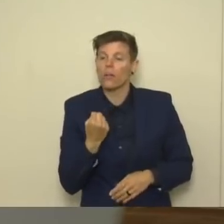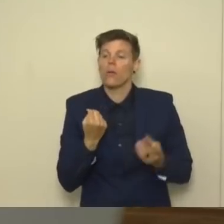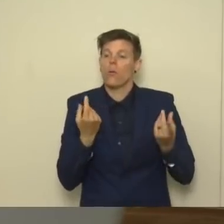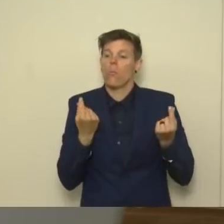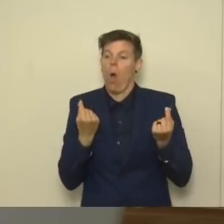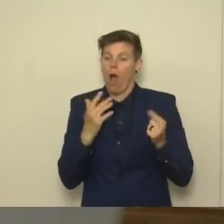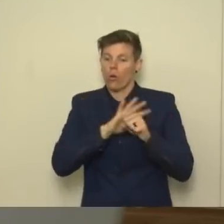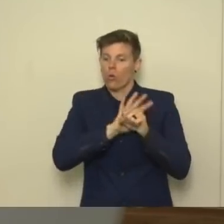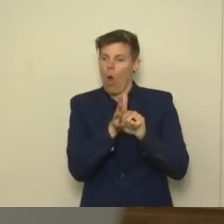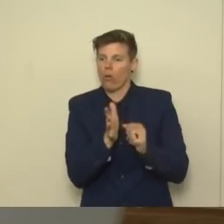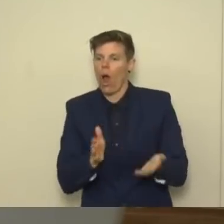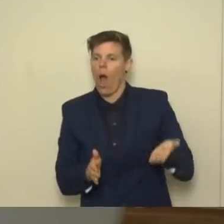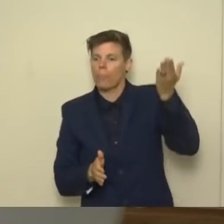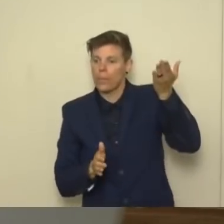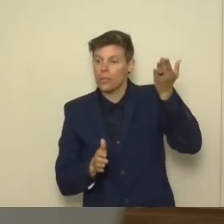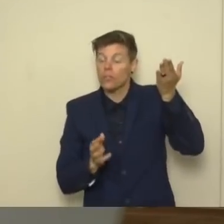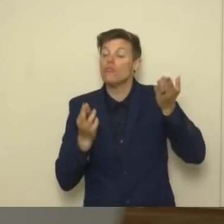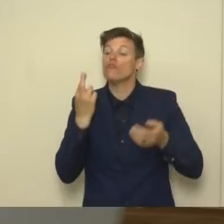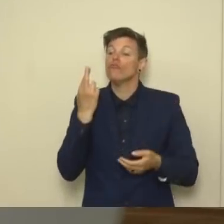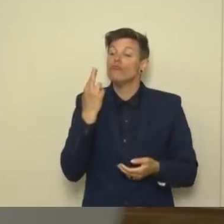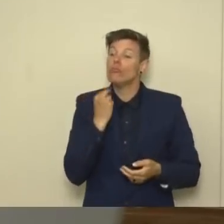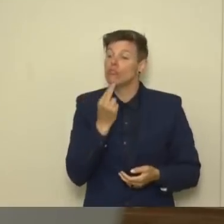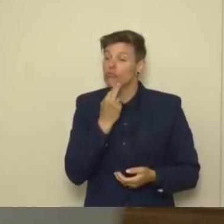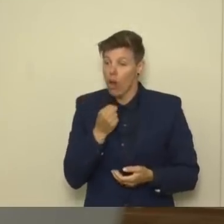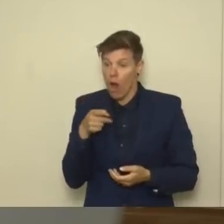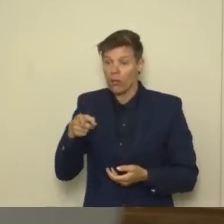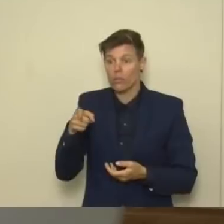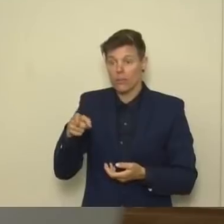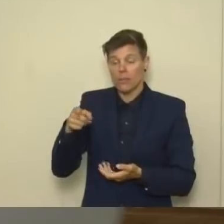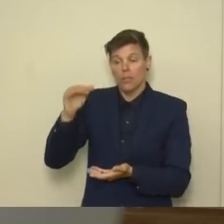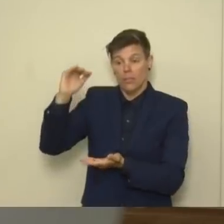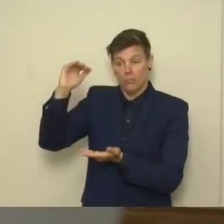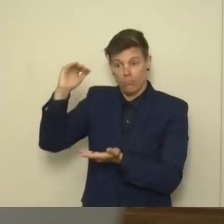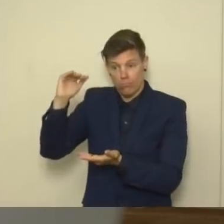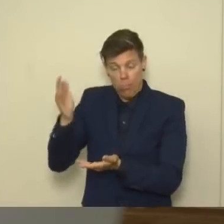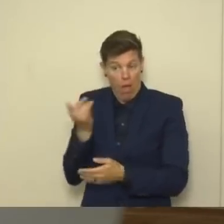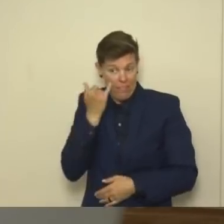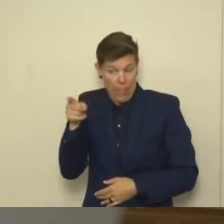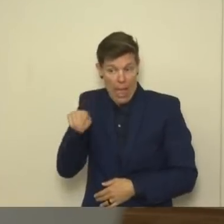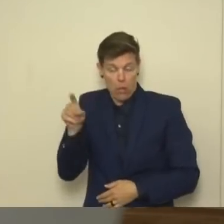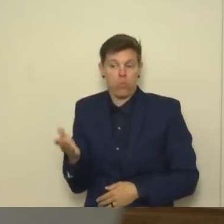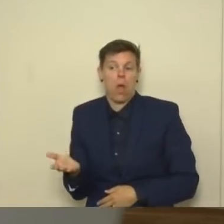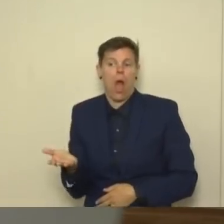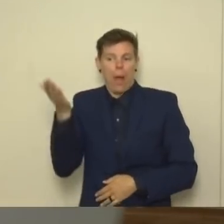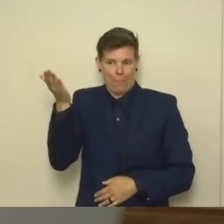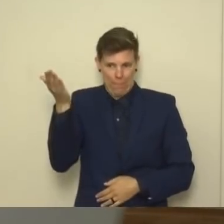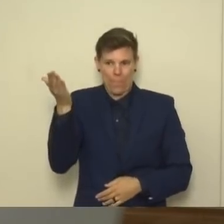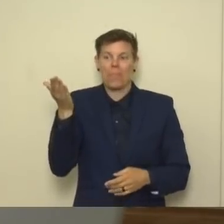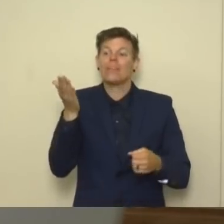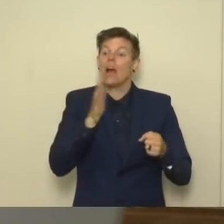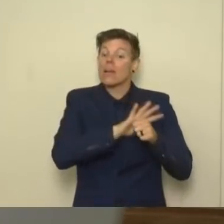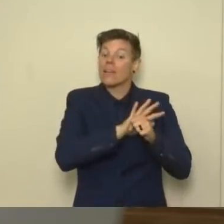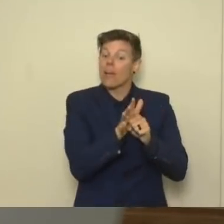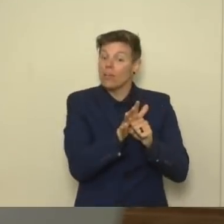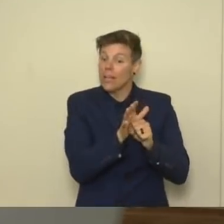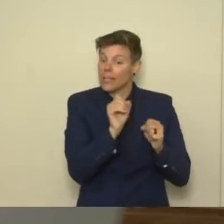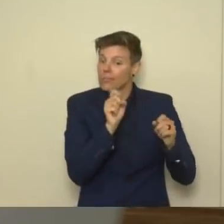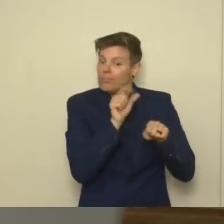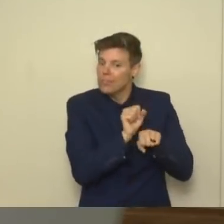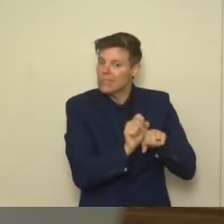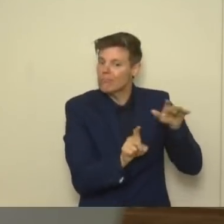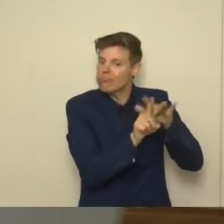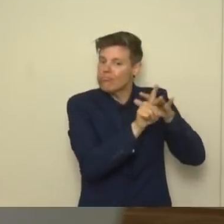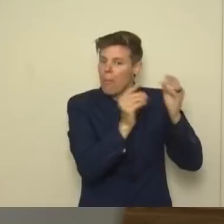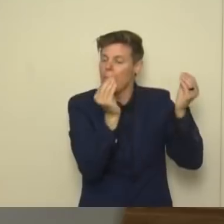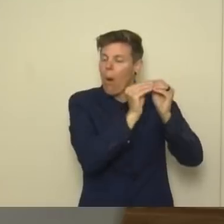unquote, particularly predictive. And so when restaurants remain open, even though the public health order is out there saying, hey,